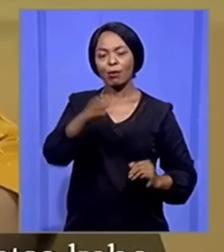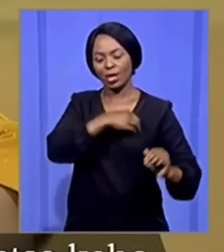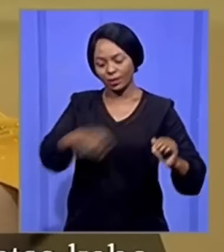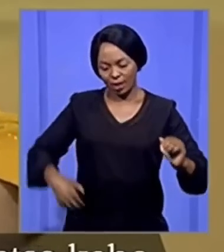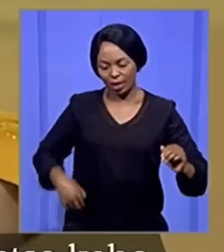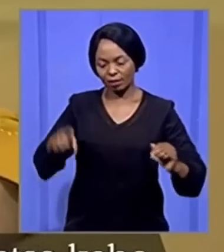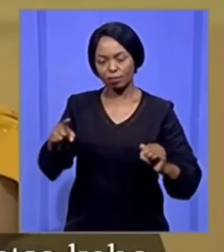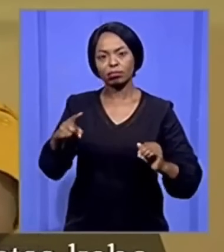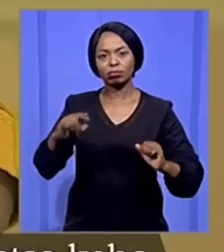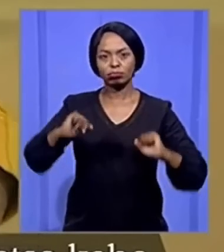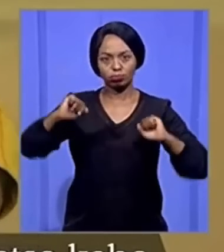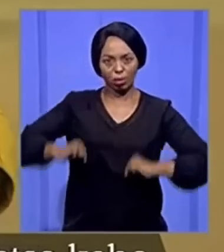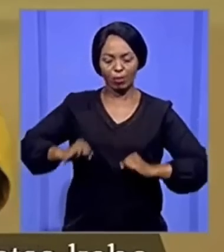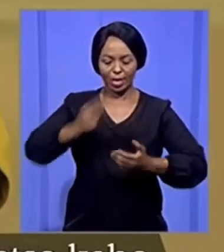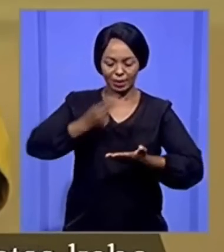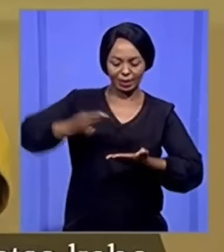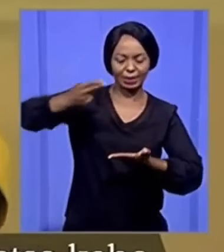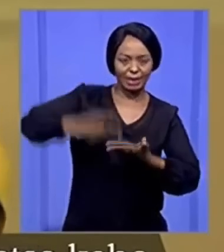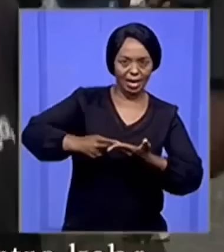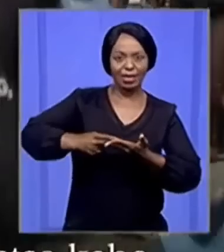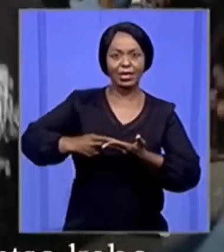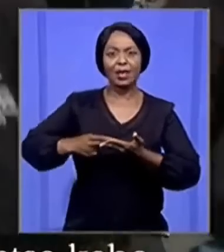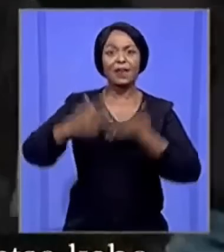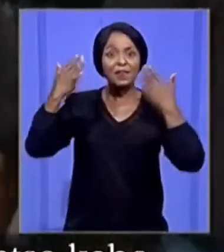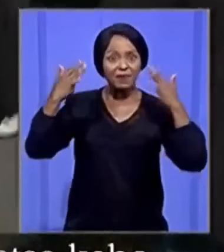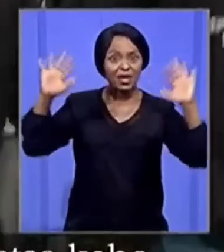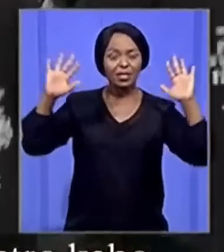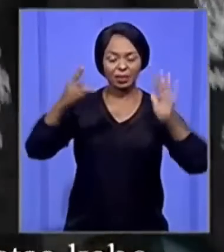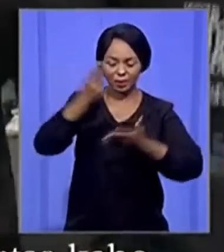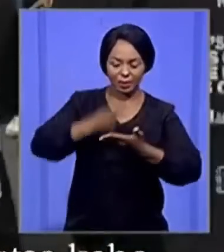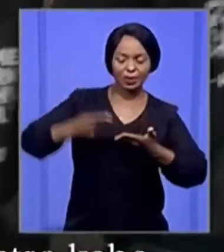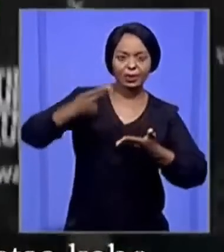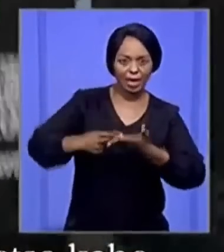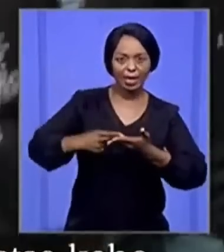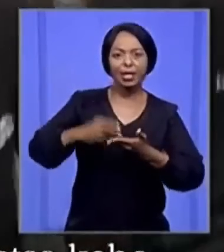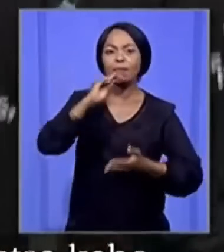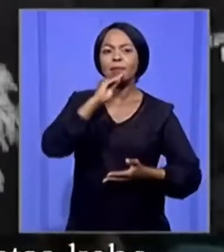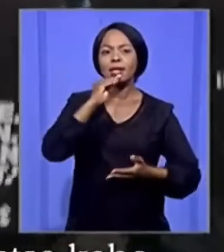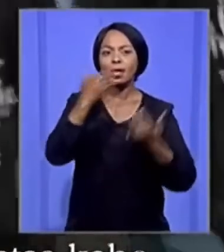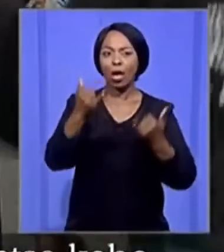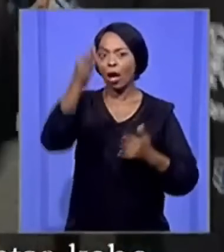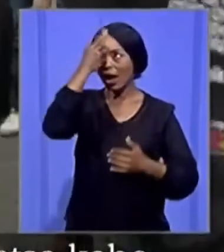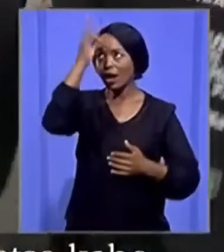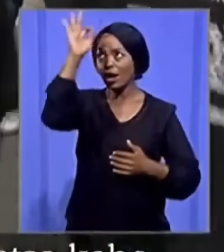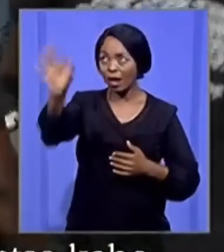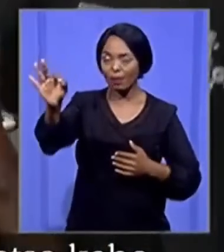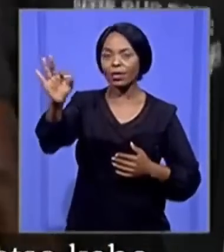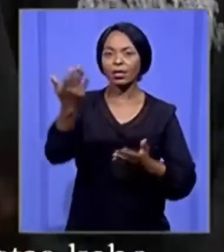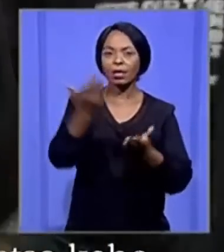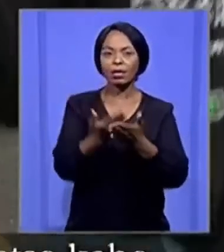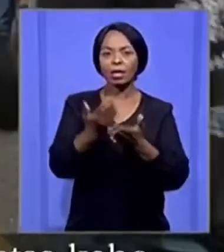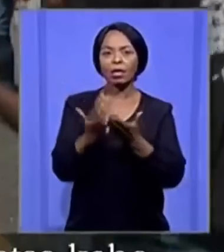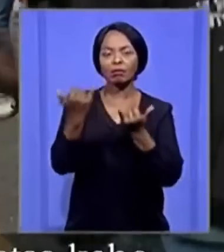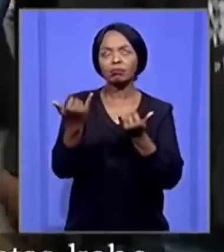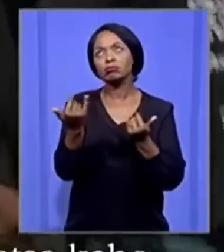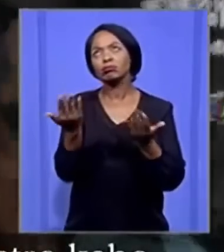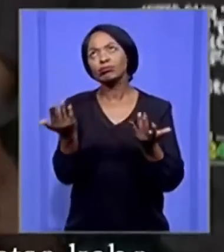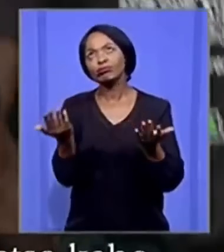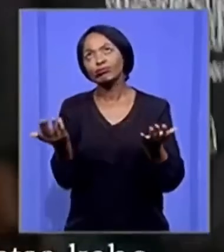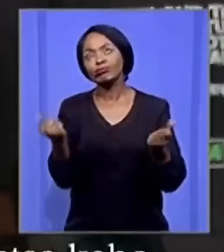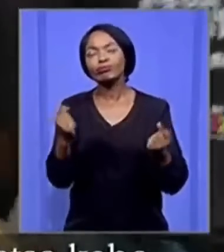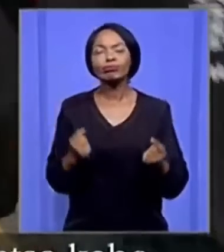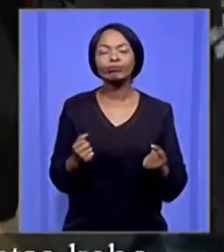then ge president a fetsa go e saena e tlo kgona go dira gore mmušo o kgone go bea